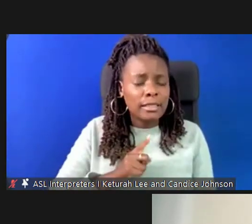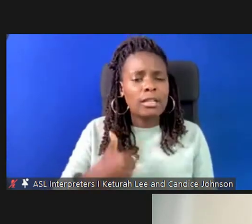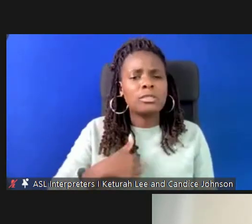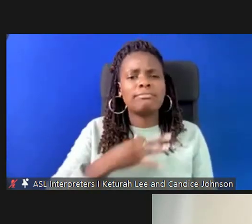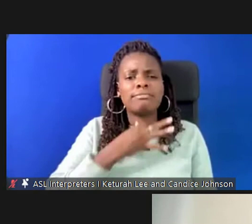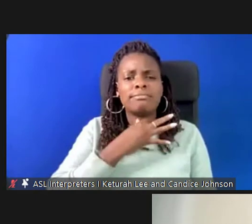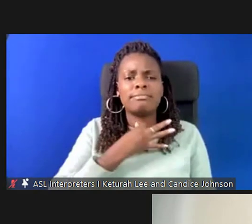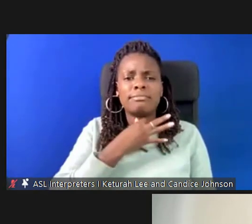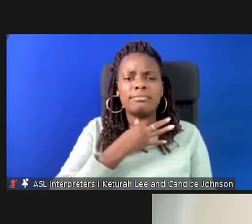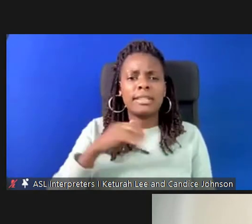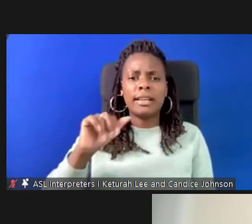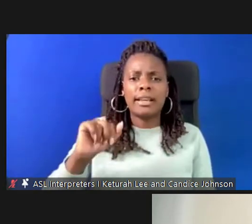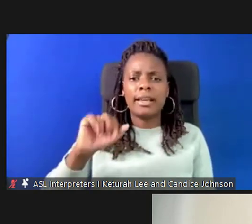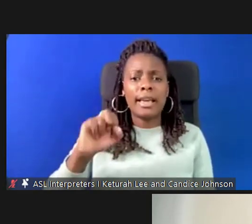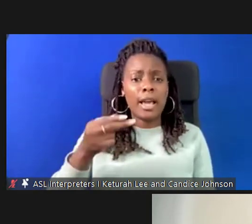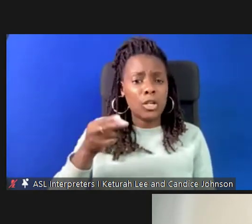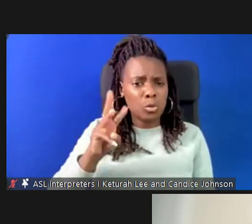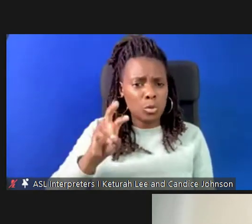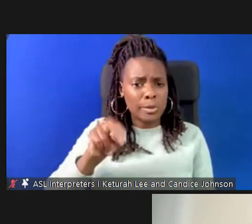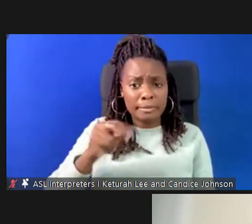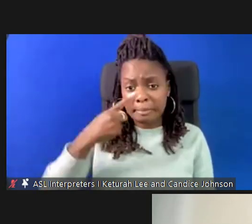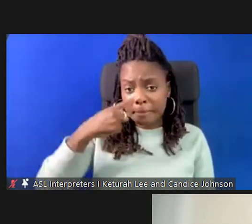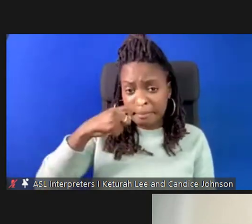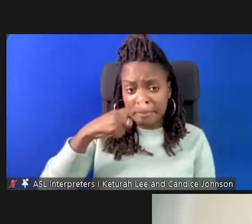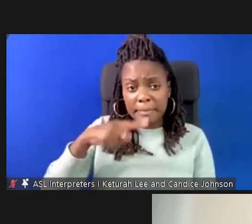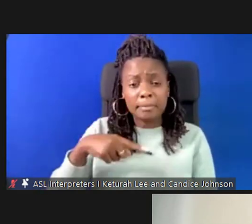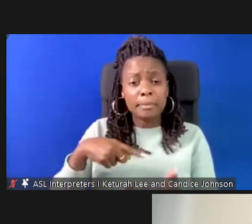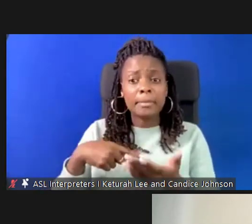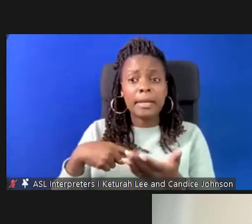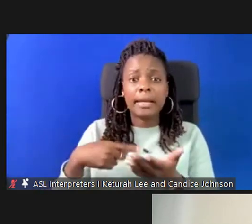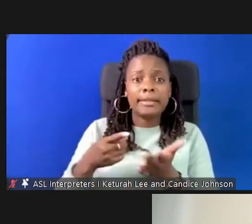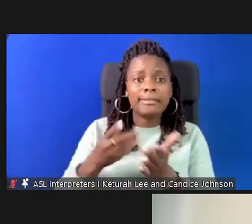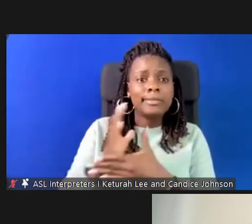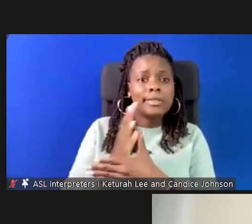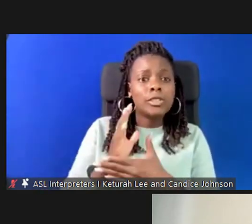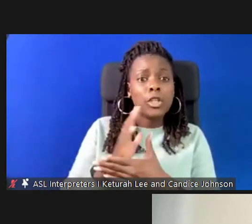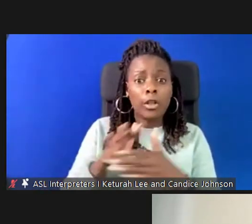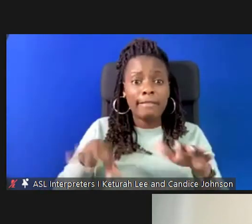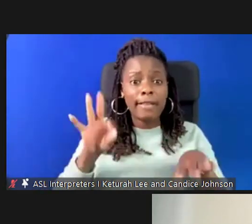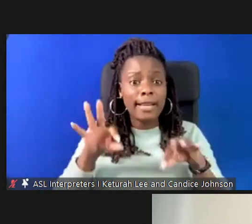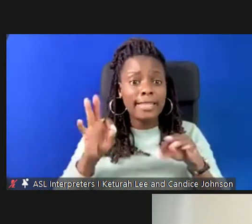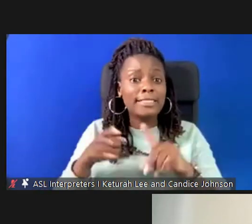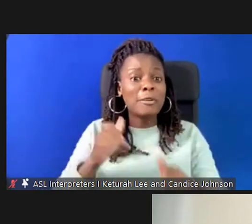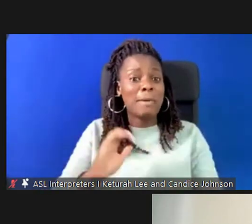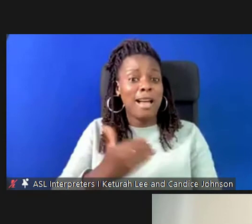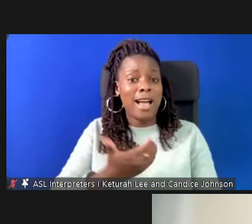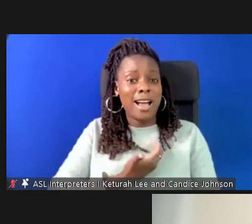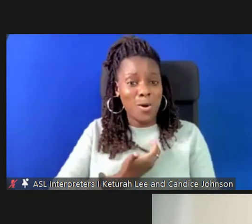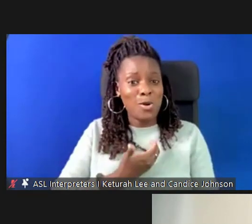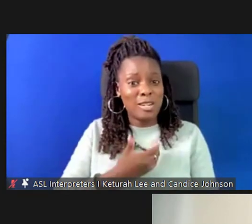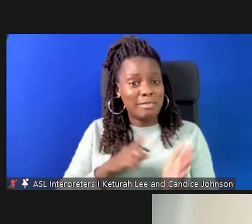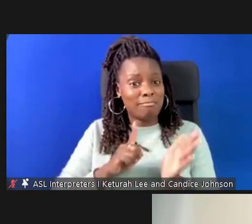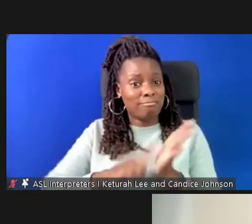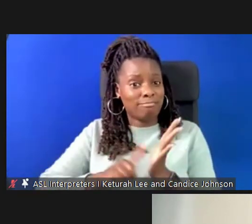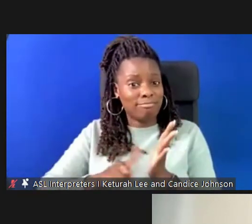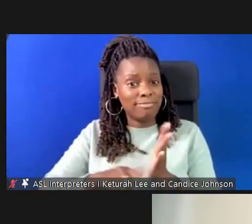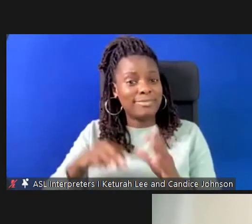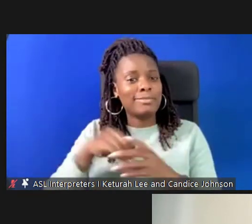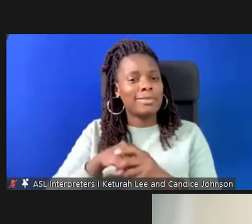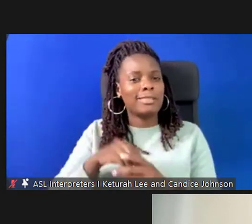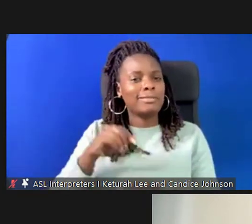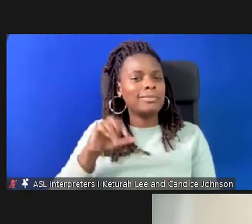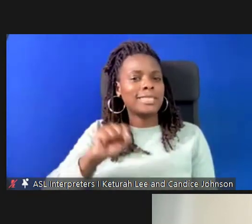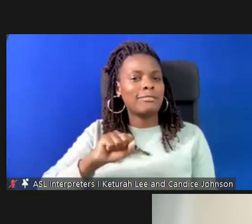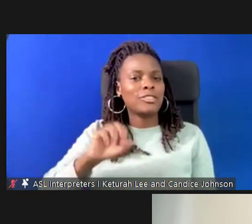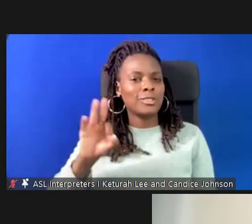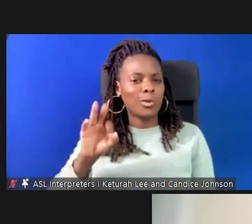Ashwin, if you could share a little bit about the findings from our study here in San Francisco and the Bay Area, but also for all of us to really